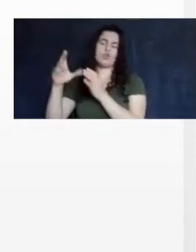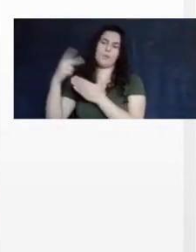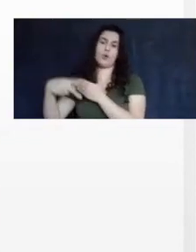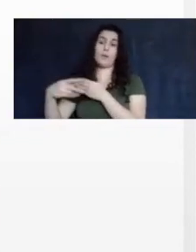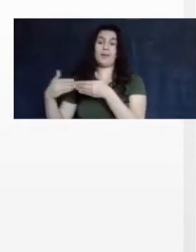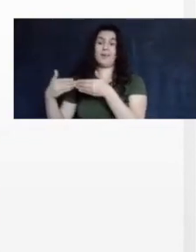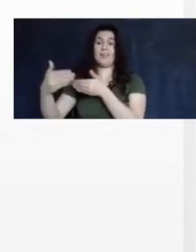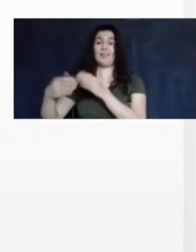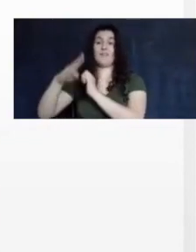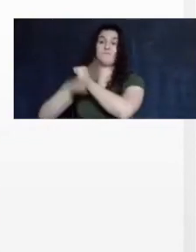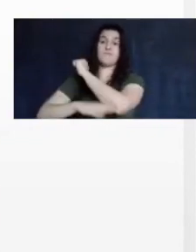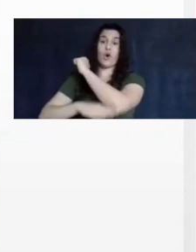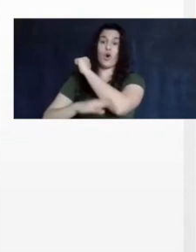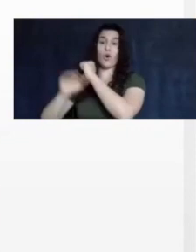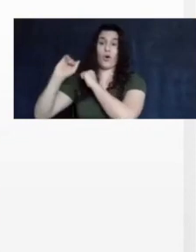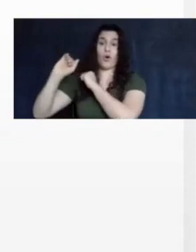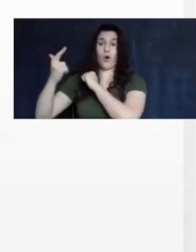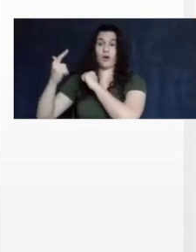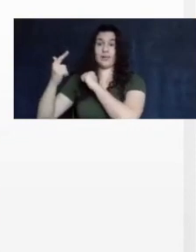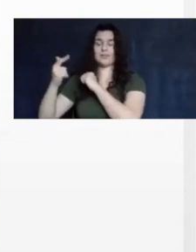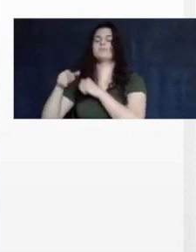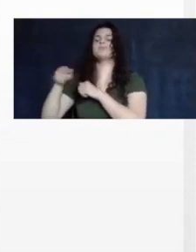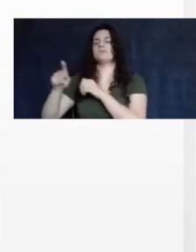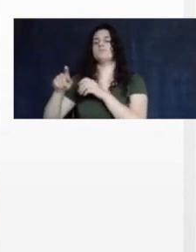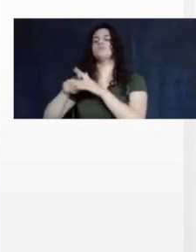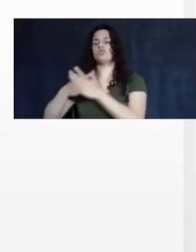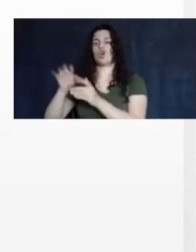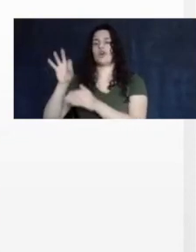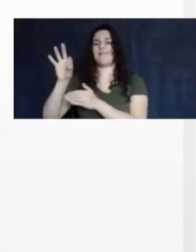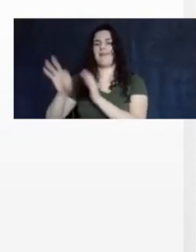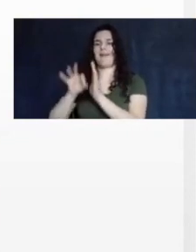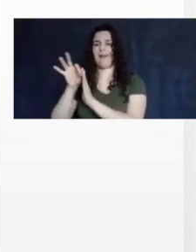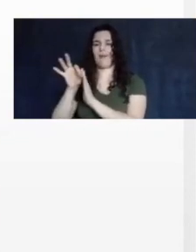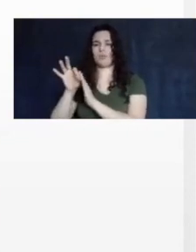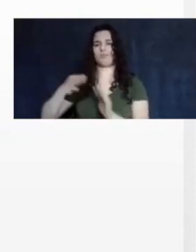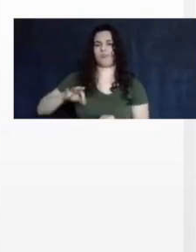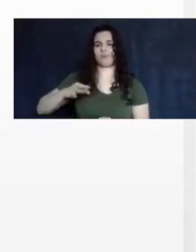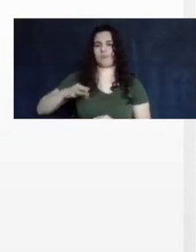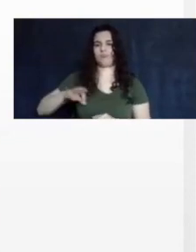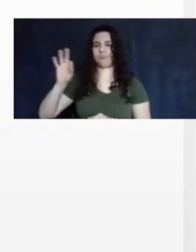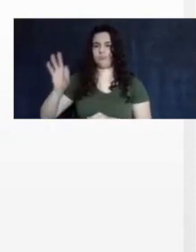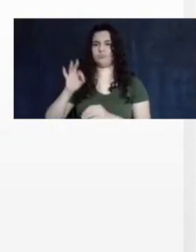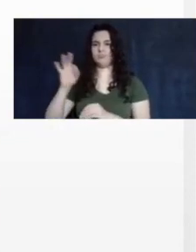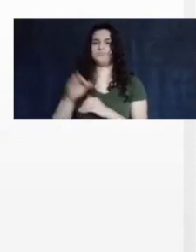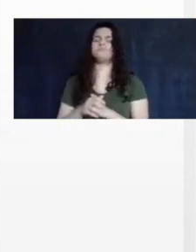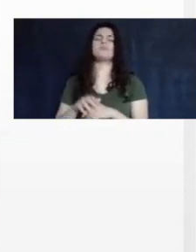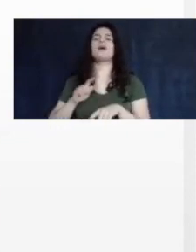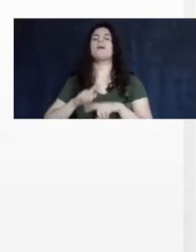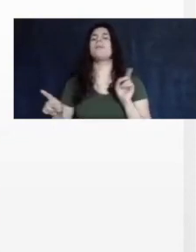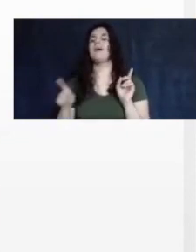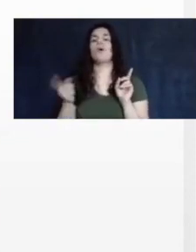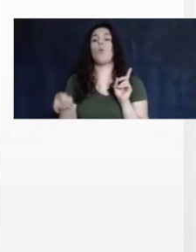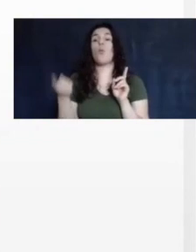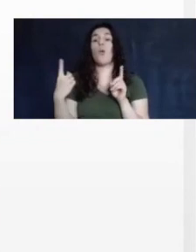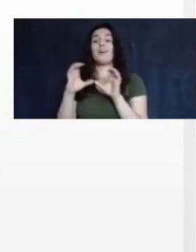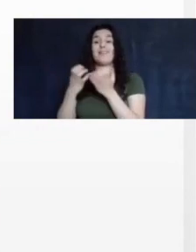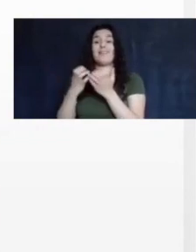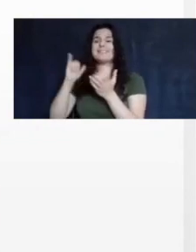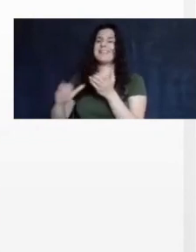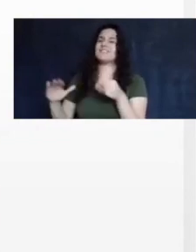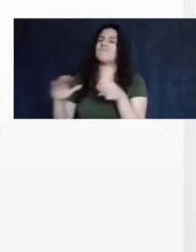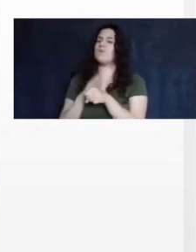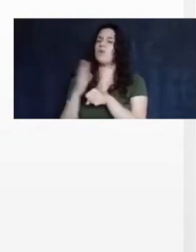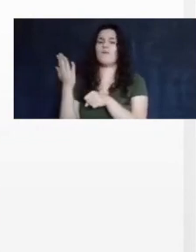into 9 hours. And the way we do that, you take 9 hours, but one course runs the duration, the full 15 weeks